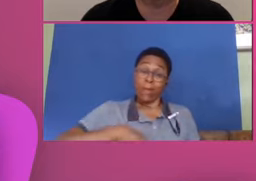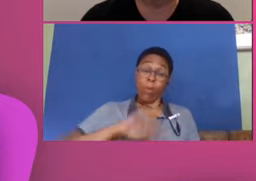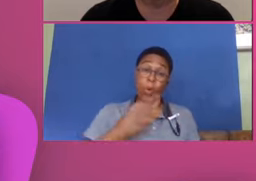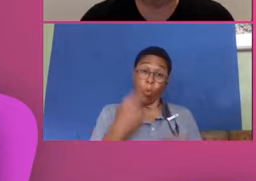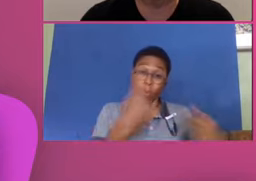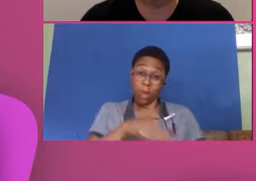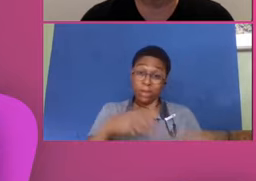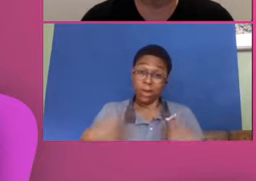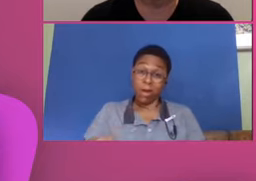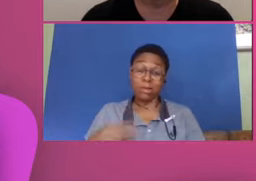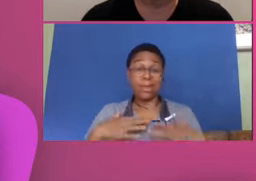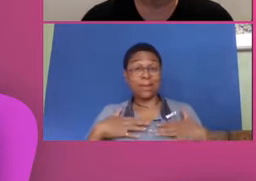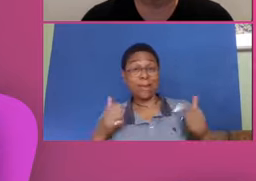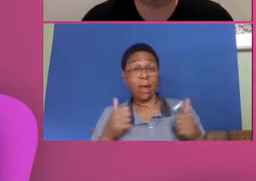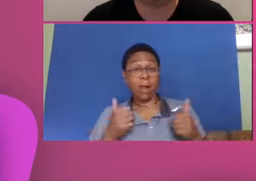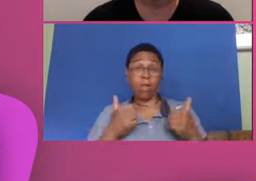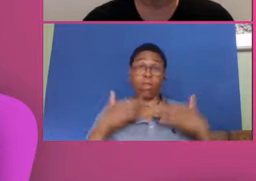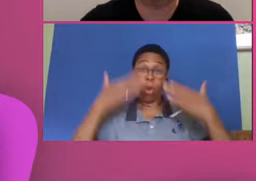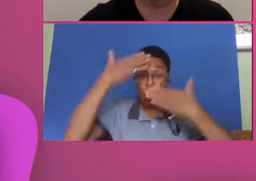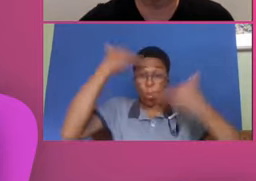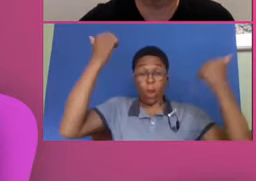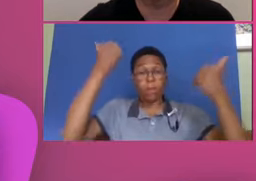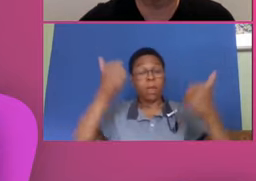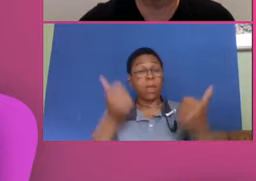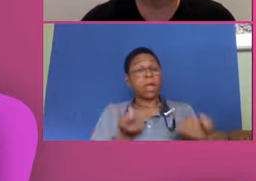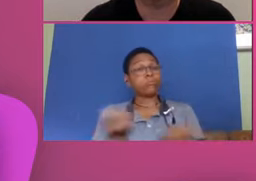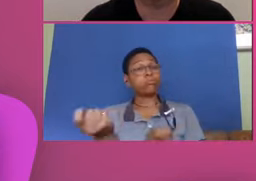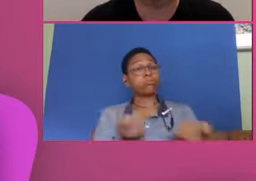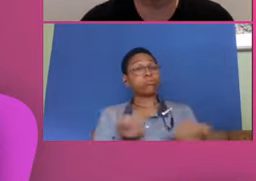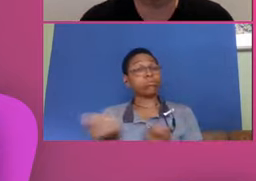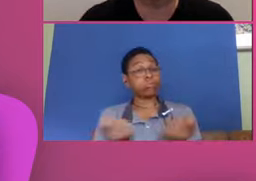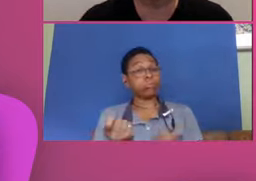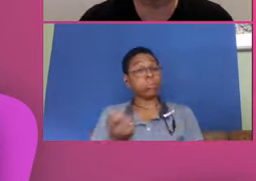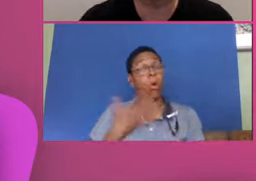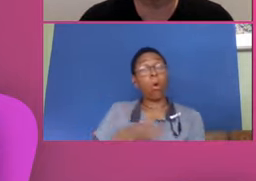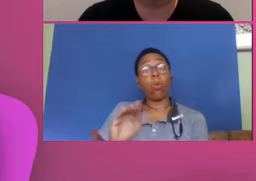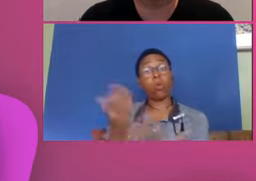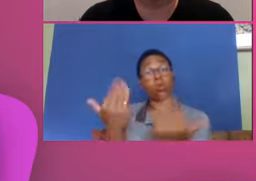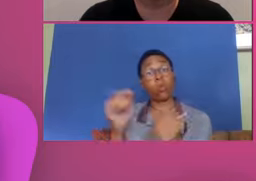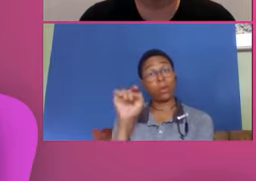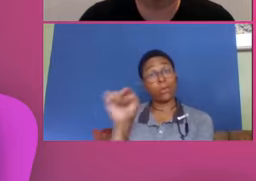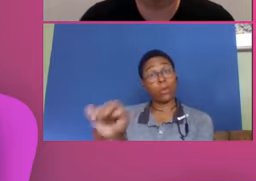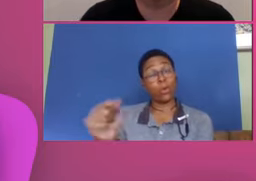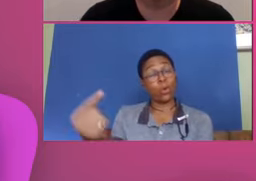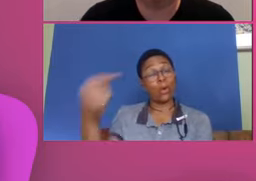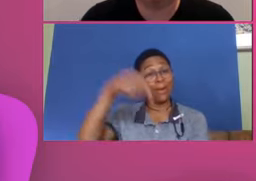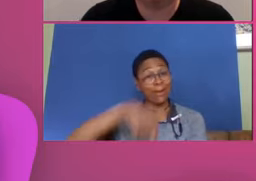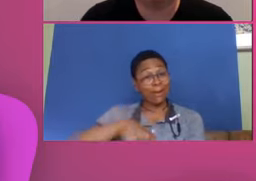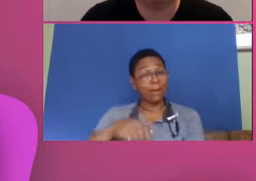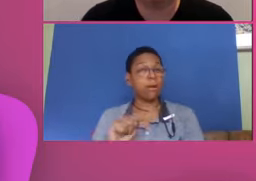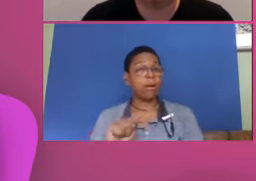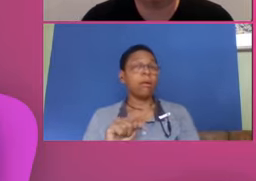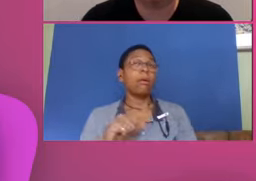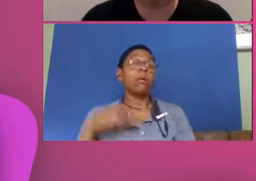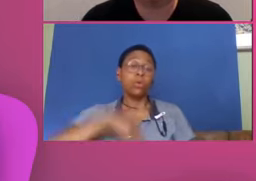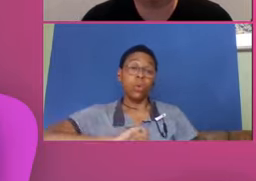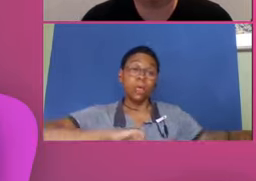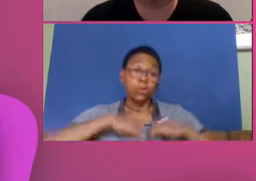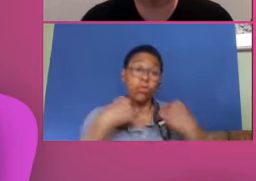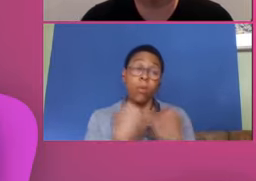I'd just like to welcome you to this webinar and let you know that we are going to be focusing today on fixed groups and